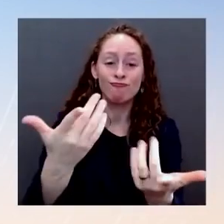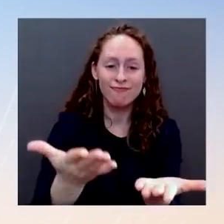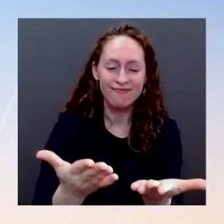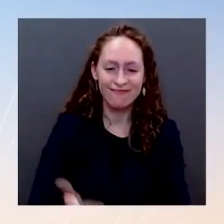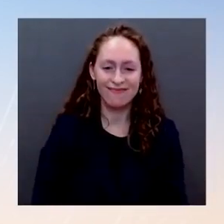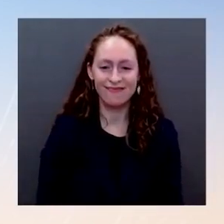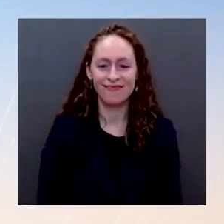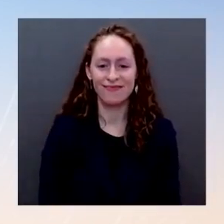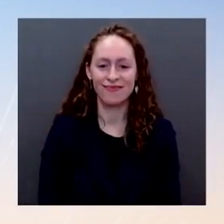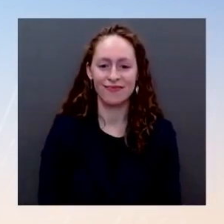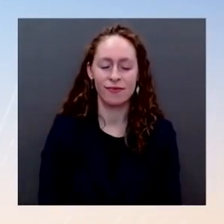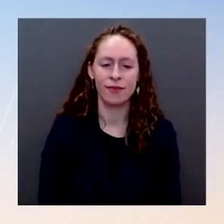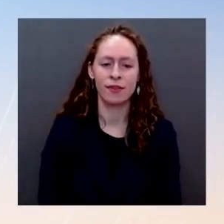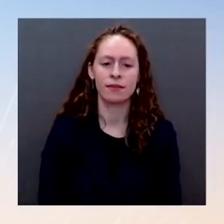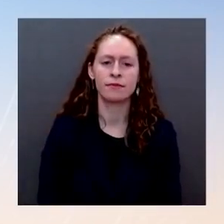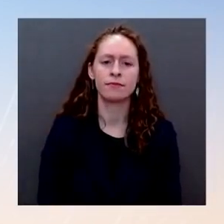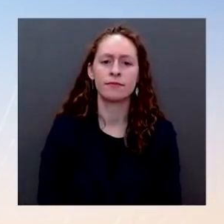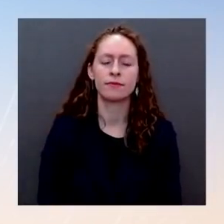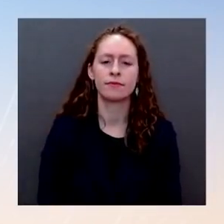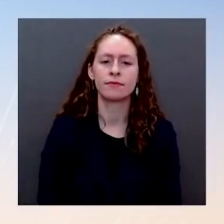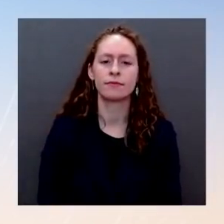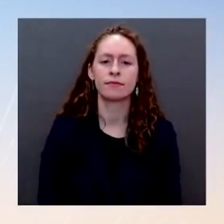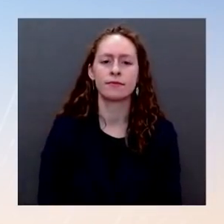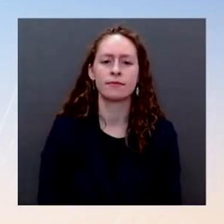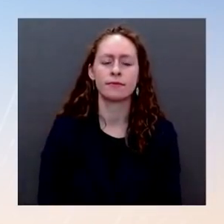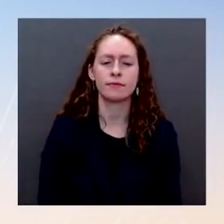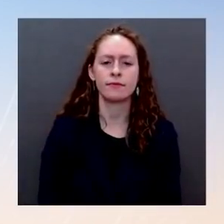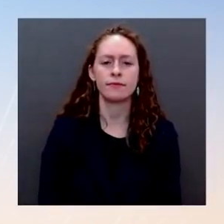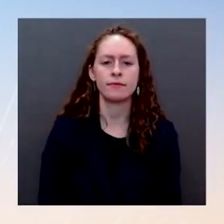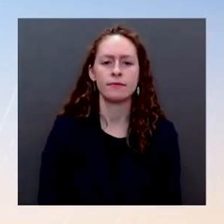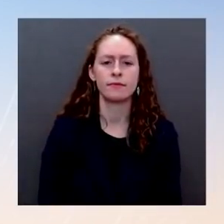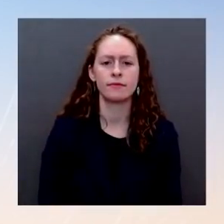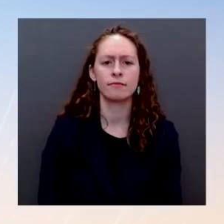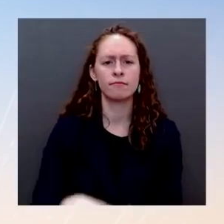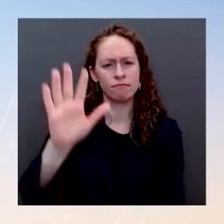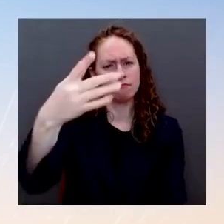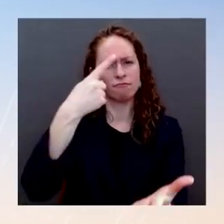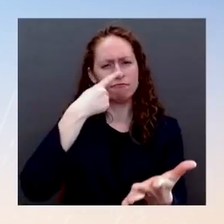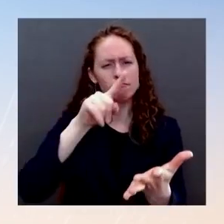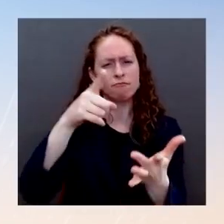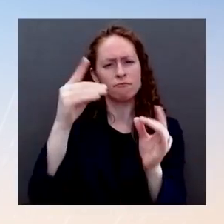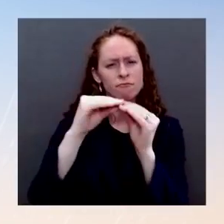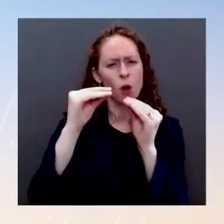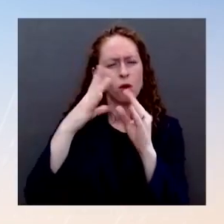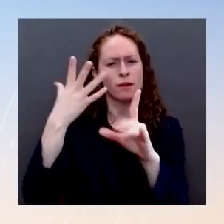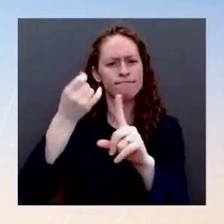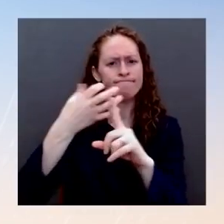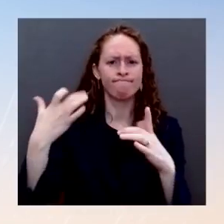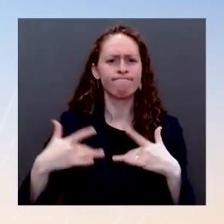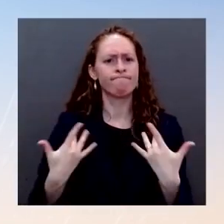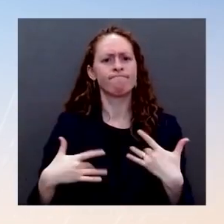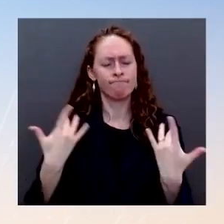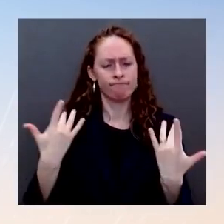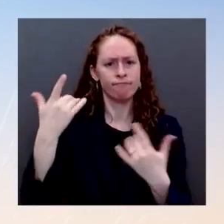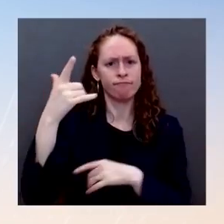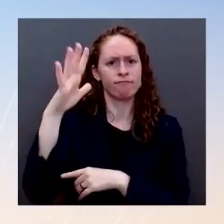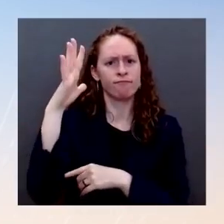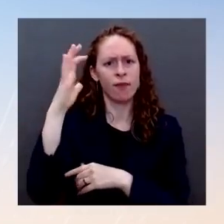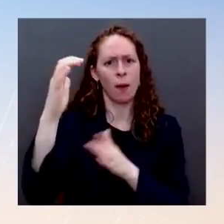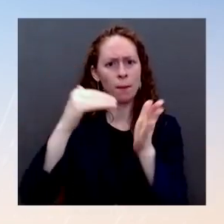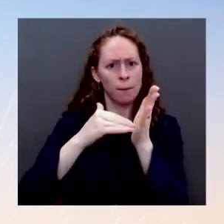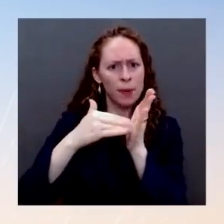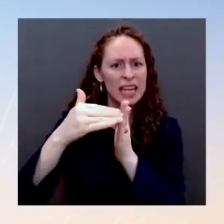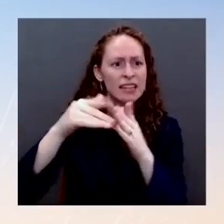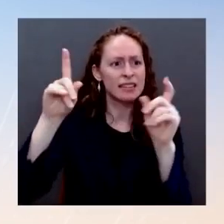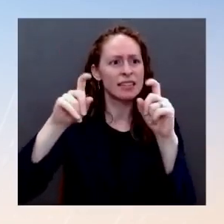at-home test kits that you all are supposed to be sending out at some point this month. Can you say if the contract has been signed yet? And if